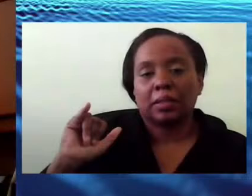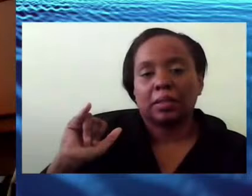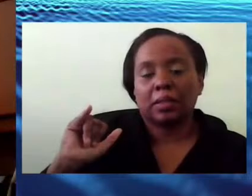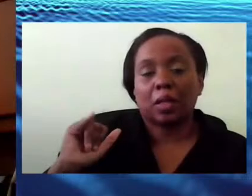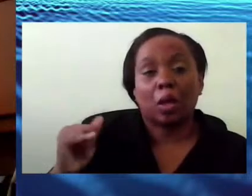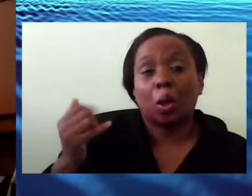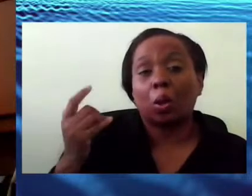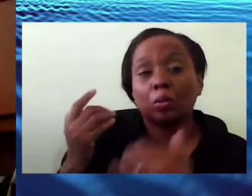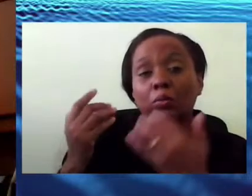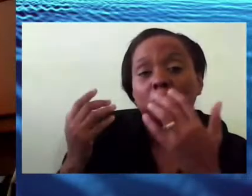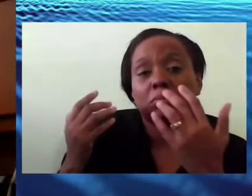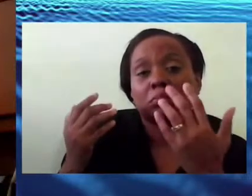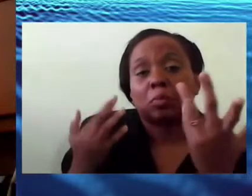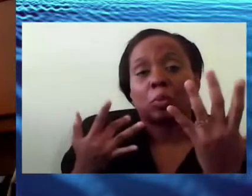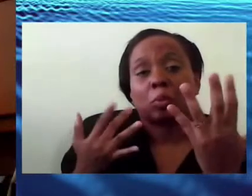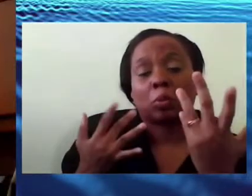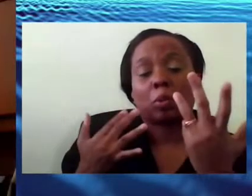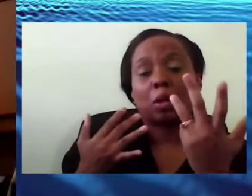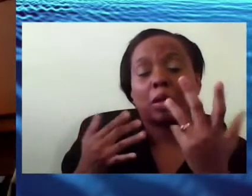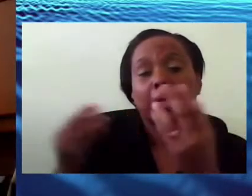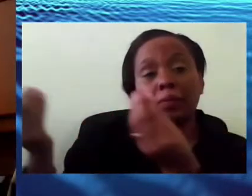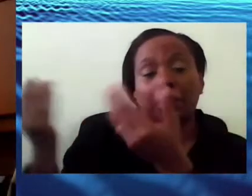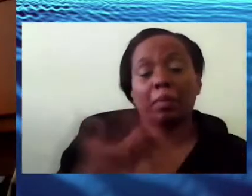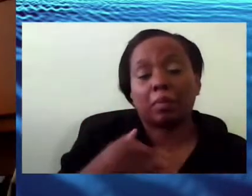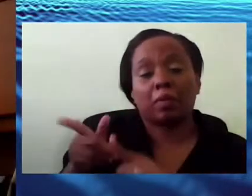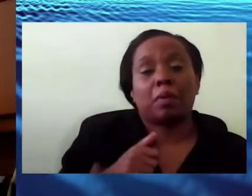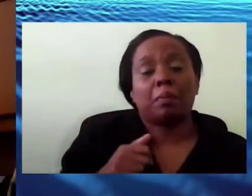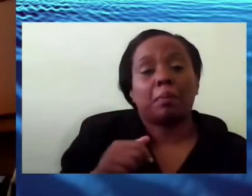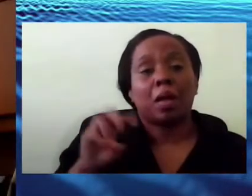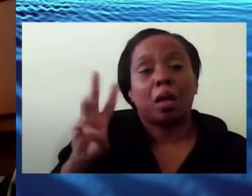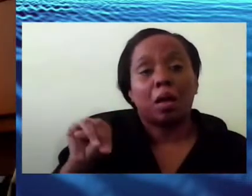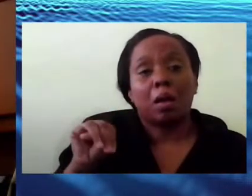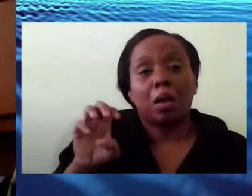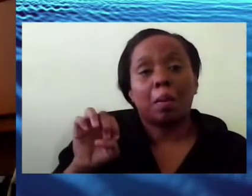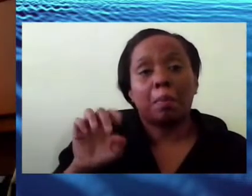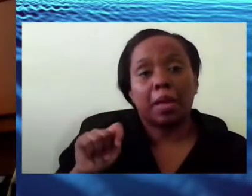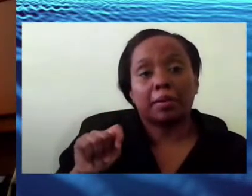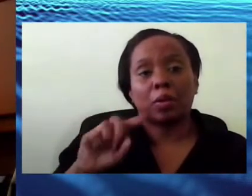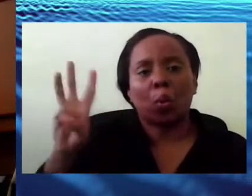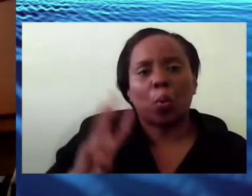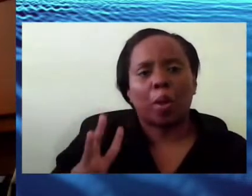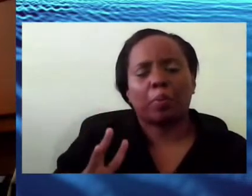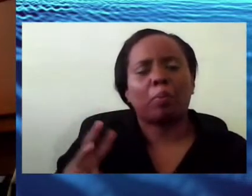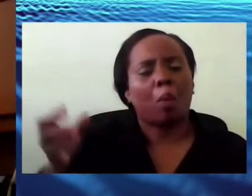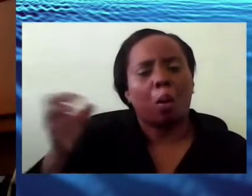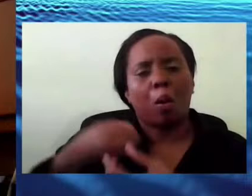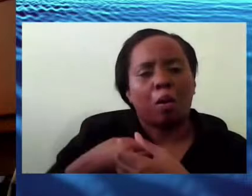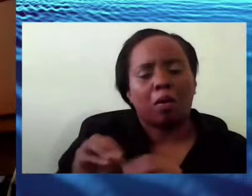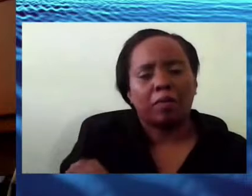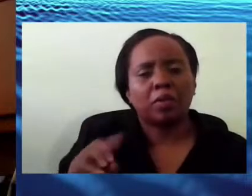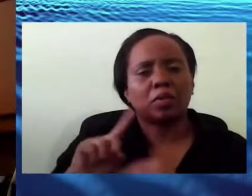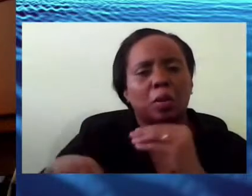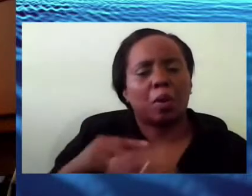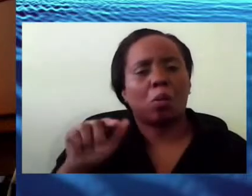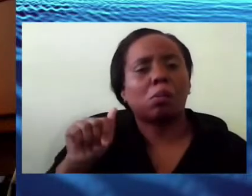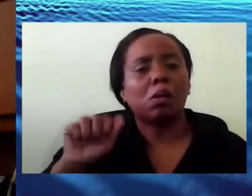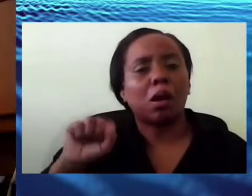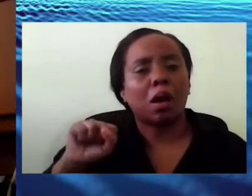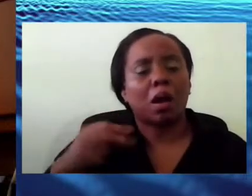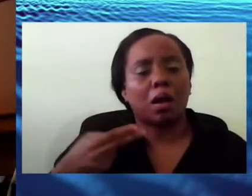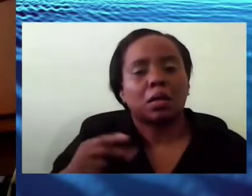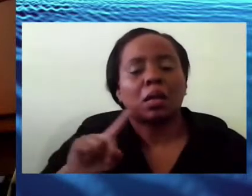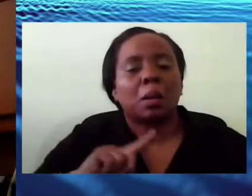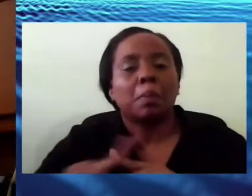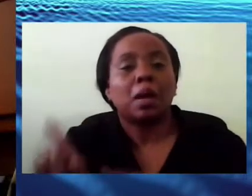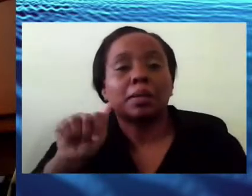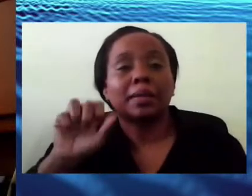Office, with some Sahara dust and some haze, but the volcanic ash that was compromising visibility in our airspace has